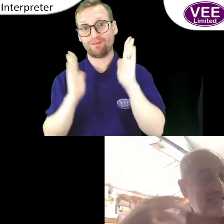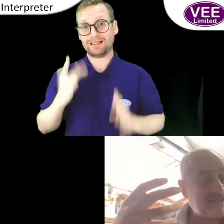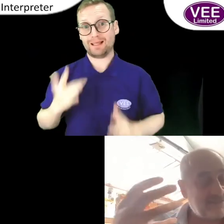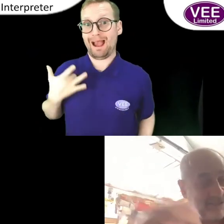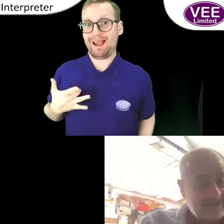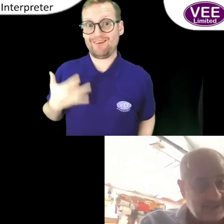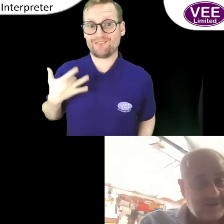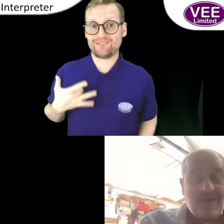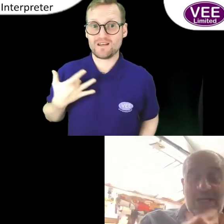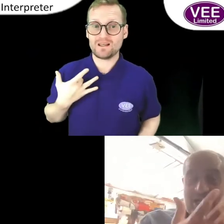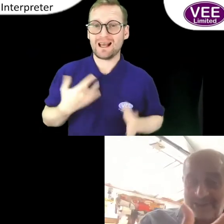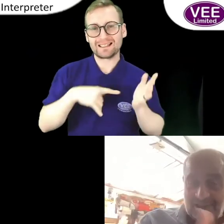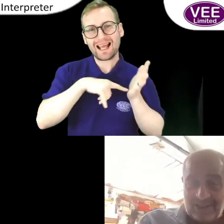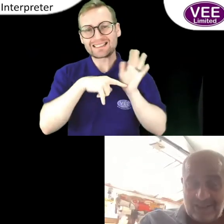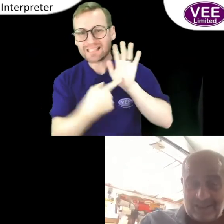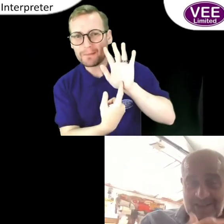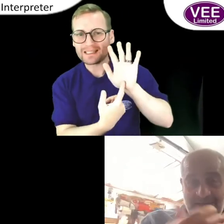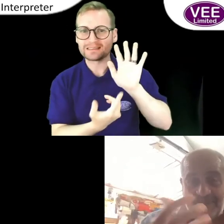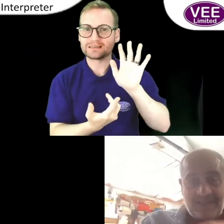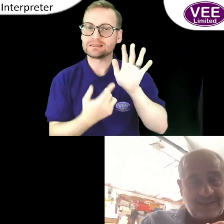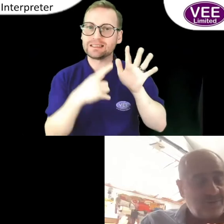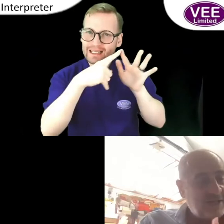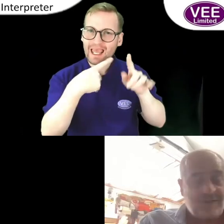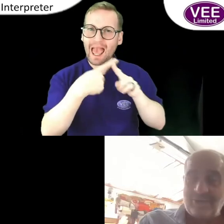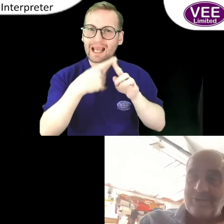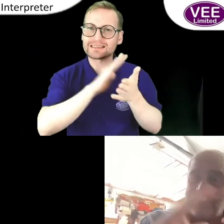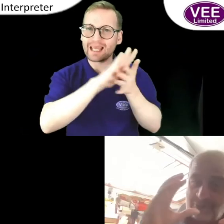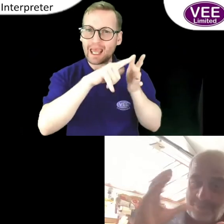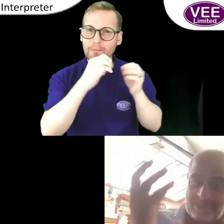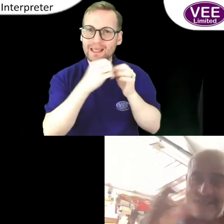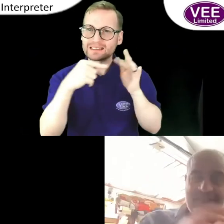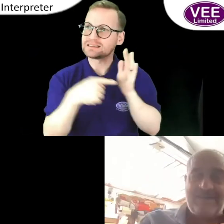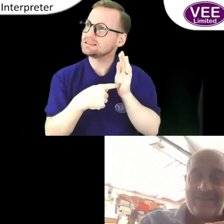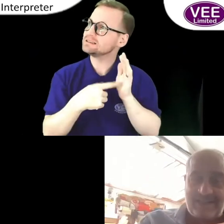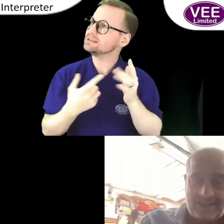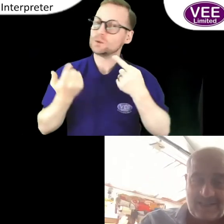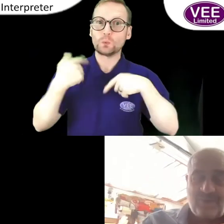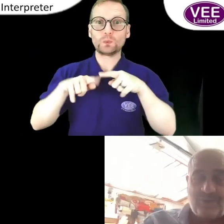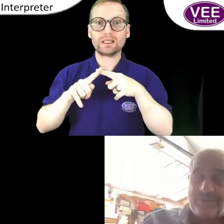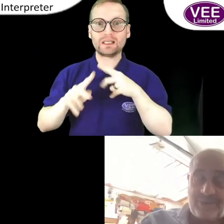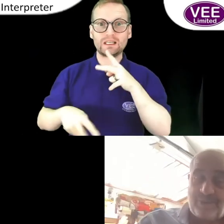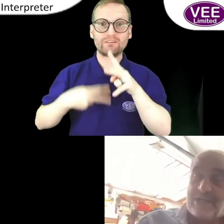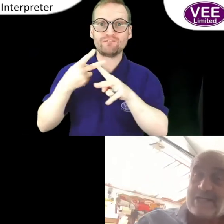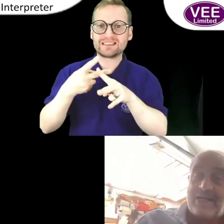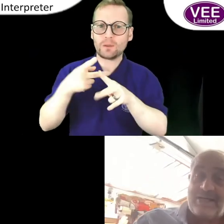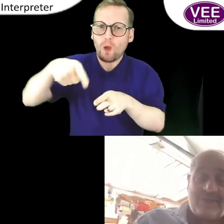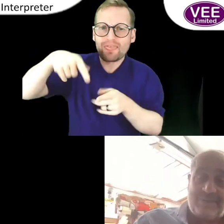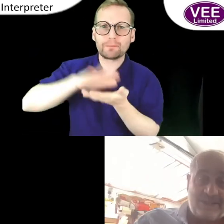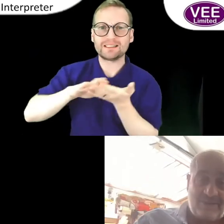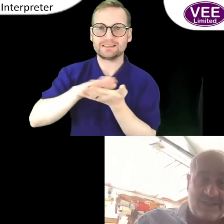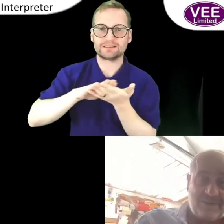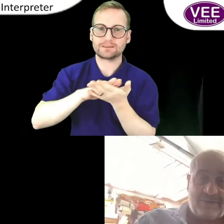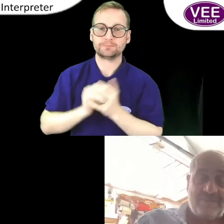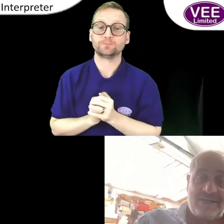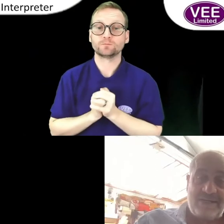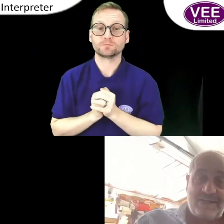word exhibit, it is something that is, we are all completely revisiting this word. So I will be